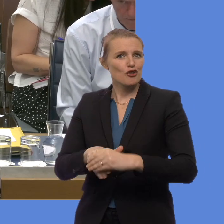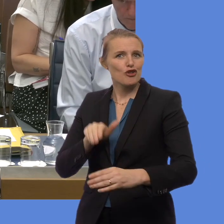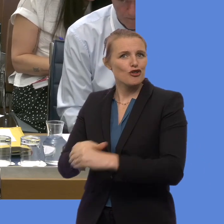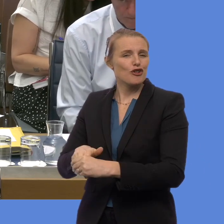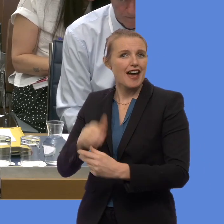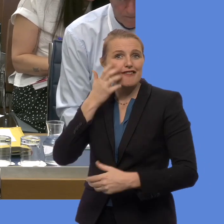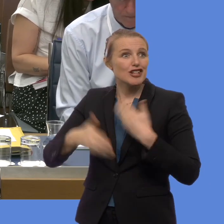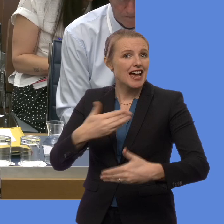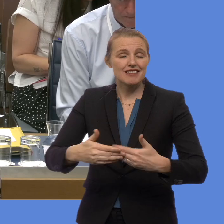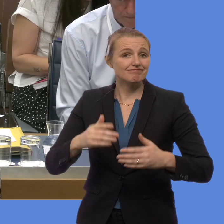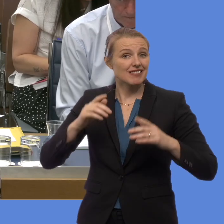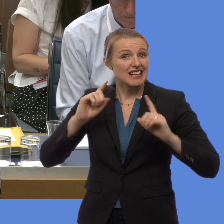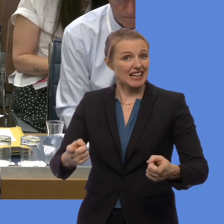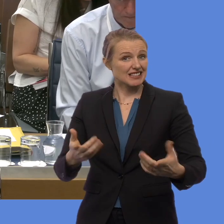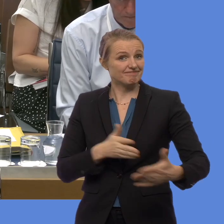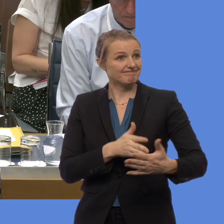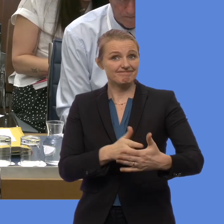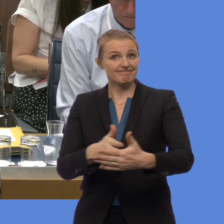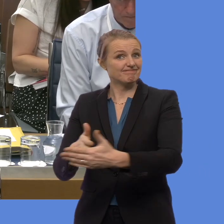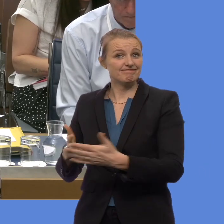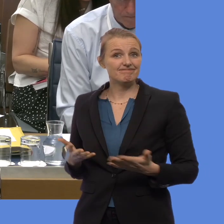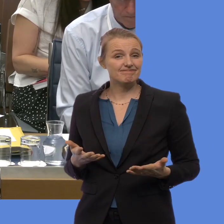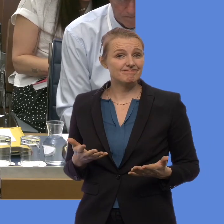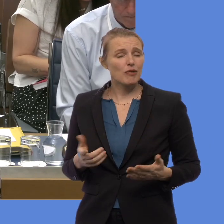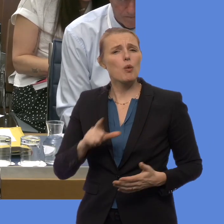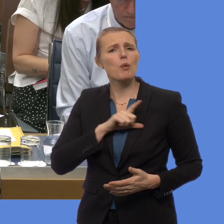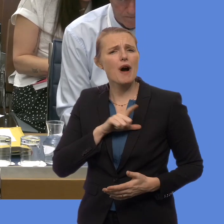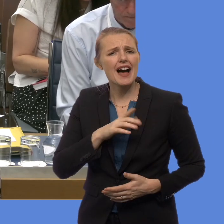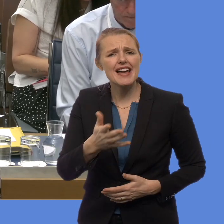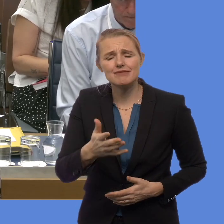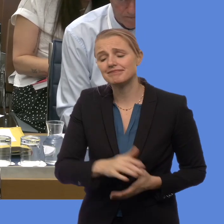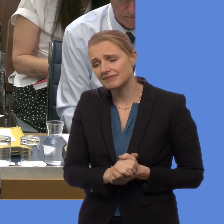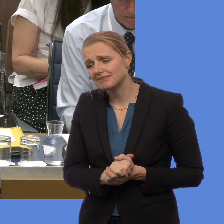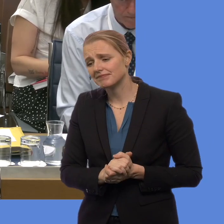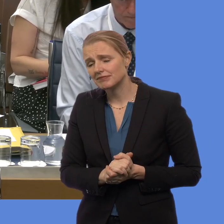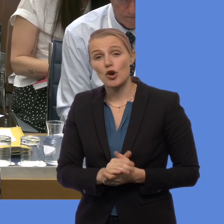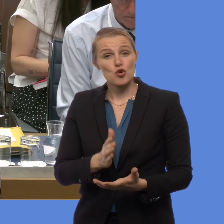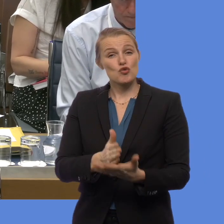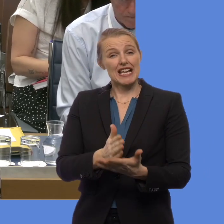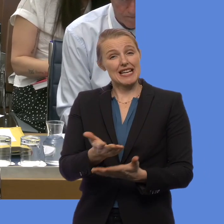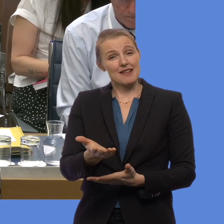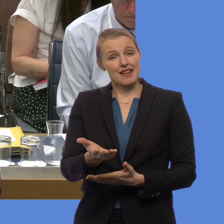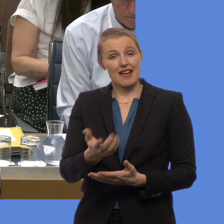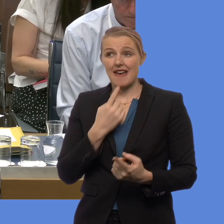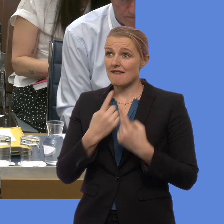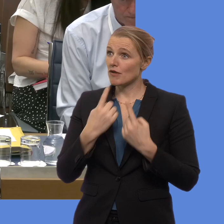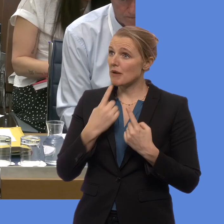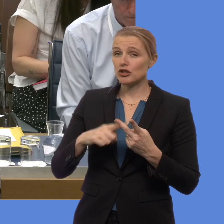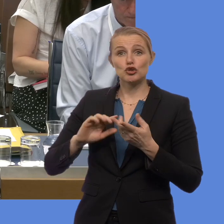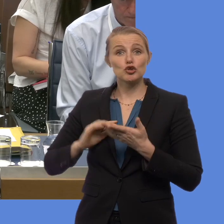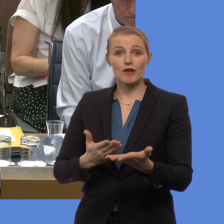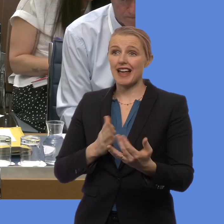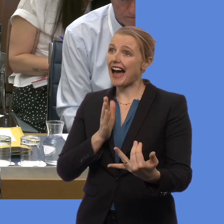activity. A primary source of this exclusion can be attributed to the lack of accessibility to information and